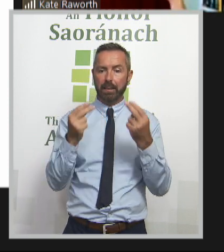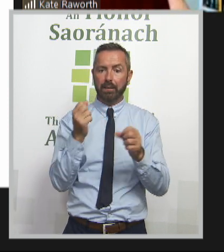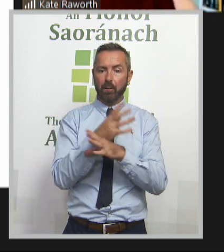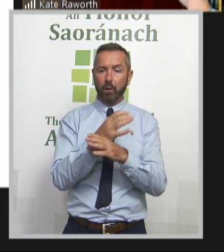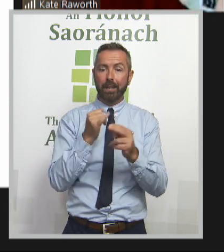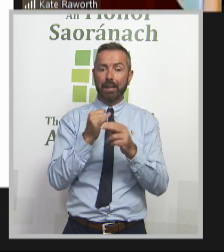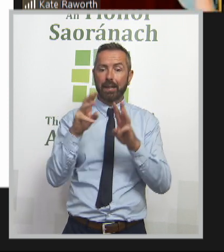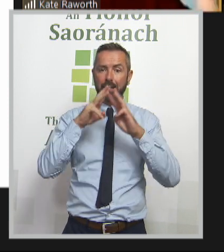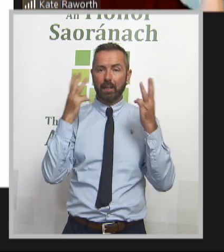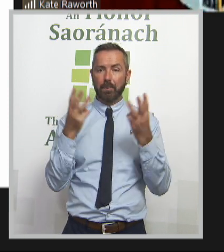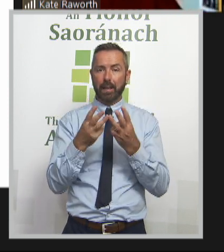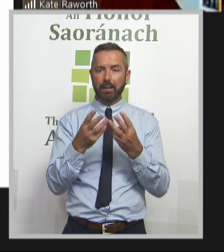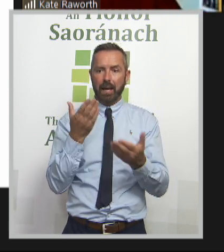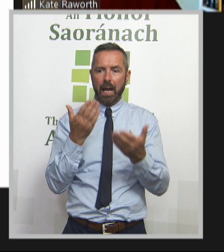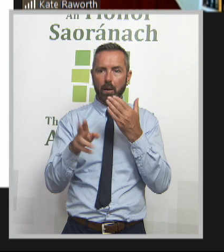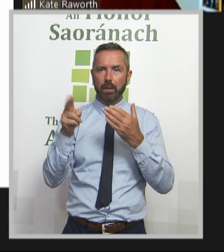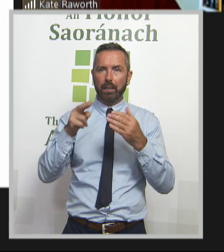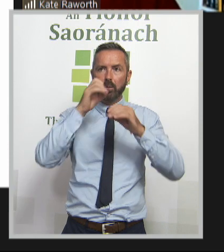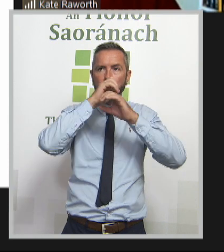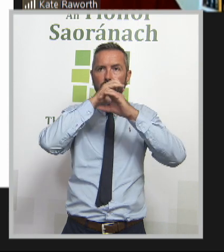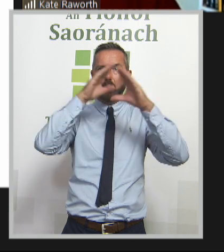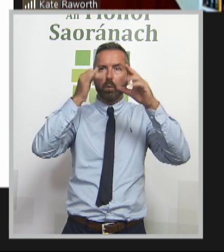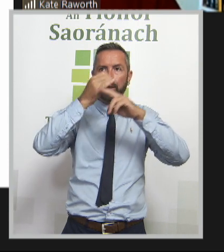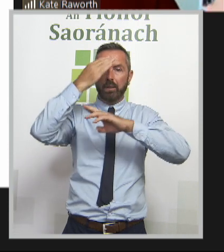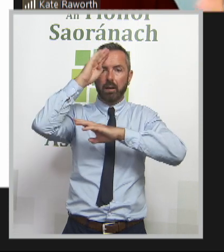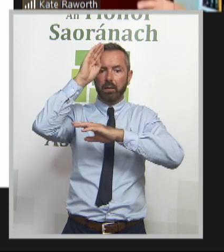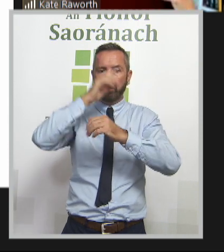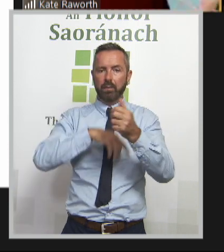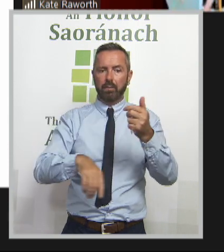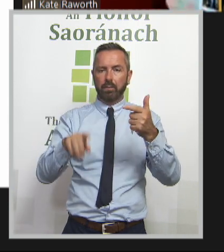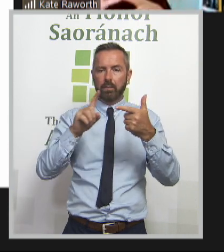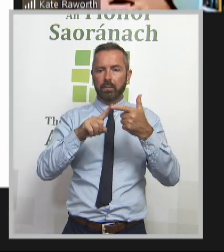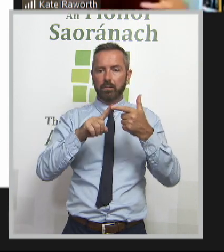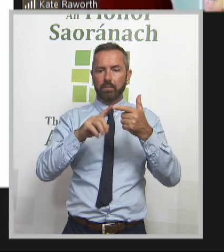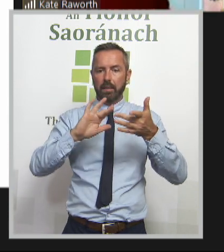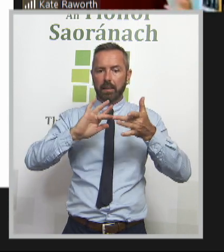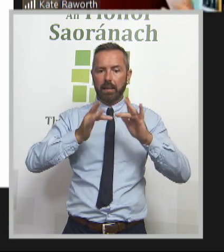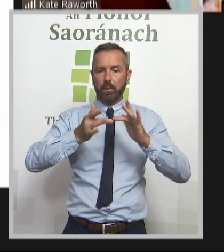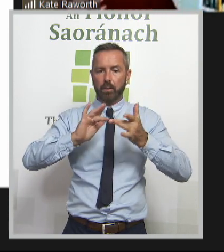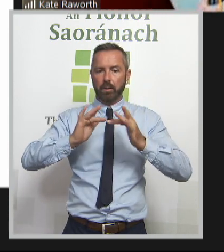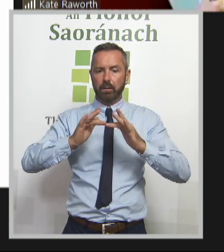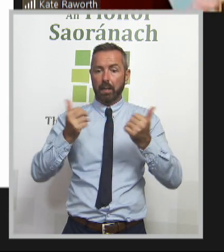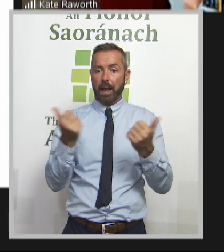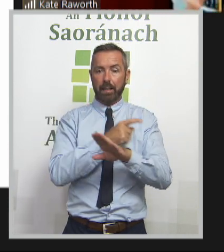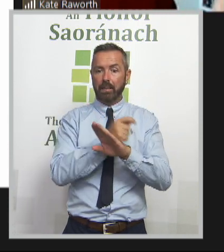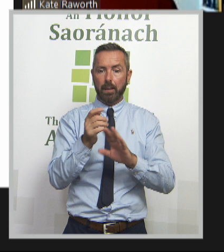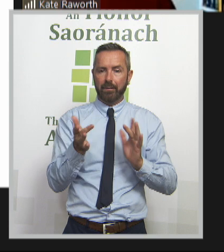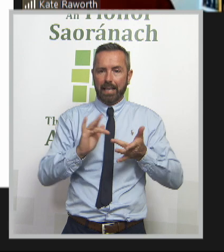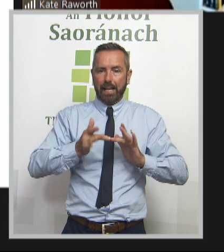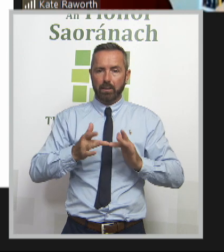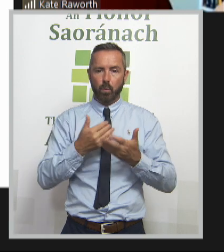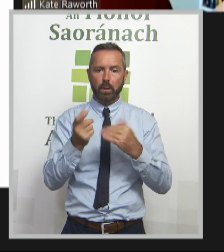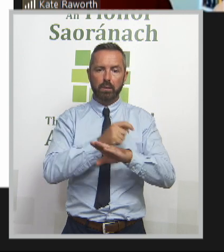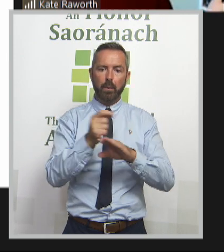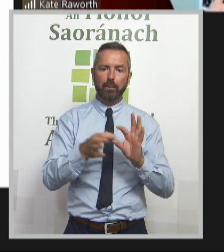you articulate that in Ireland? Networks, so relationships, any connections, what kind of